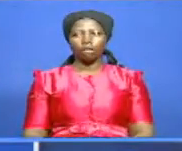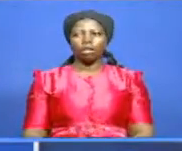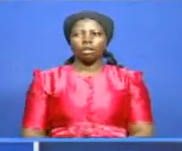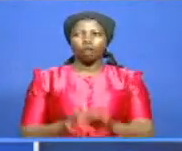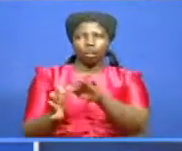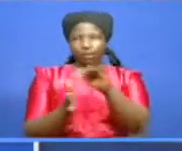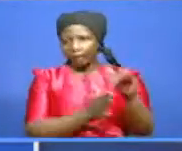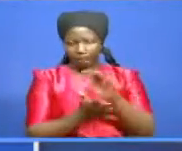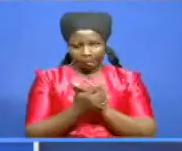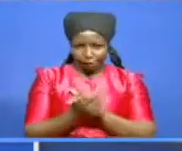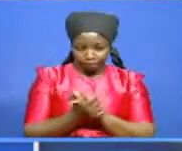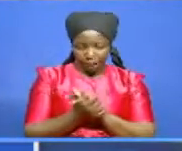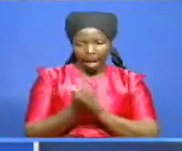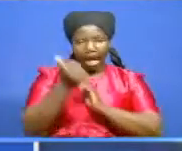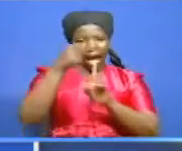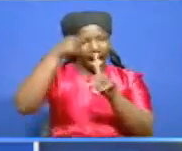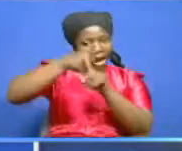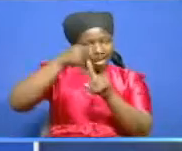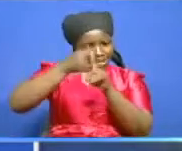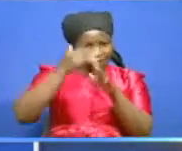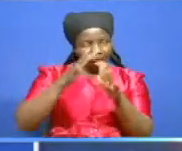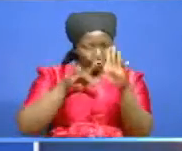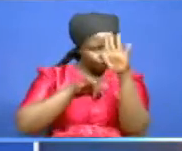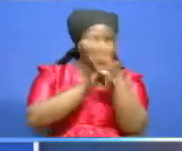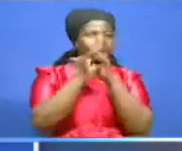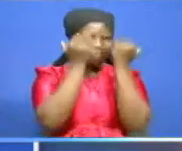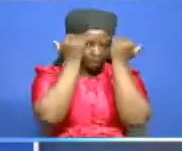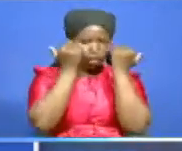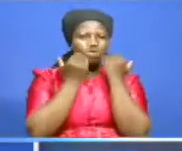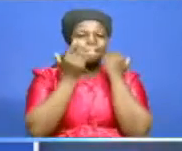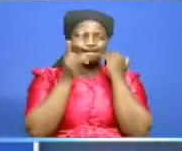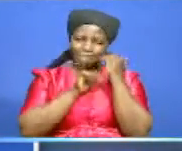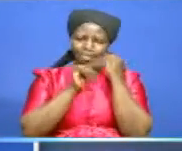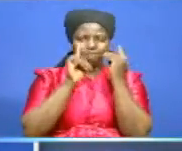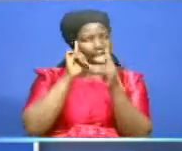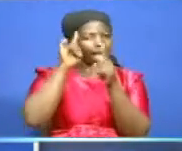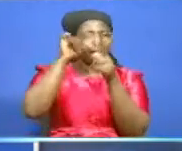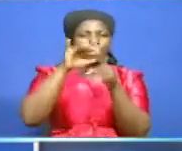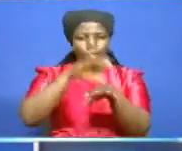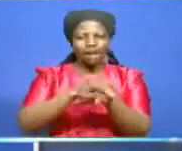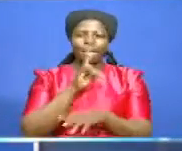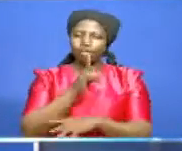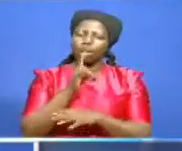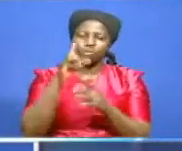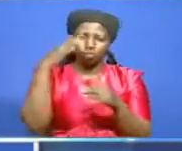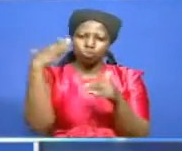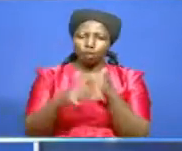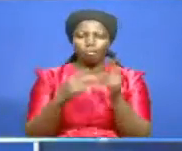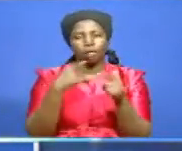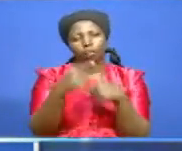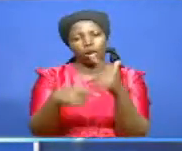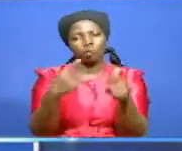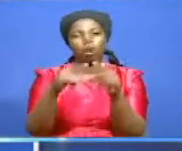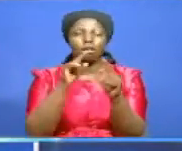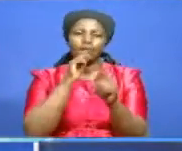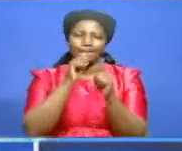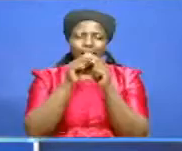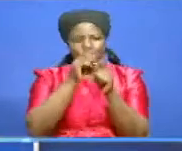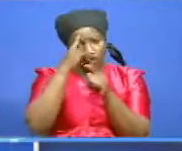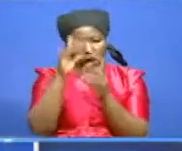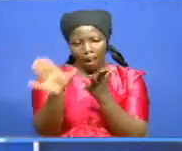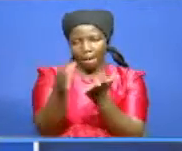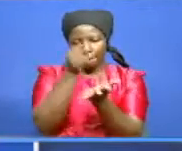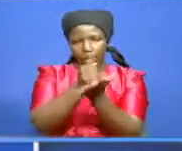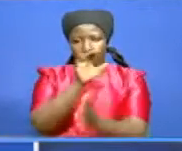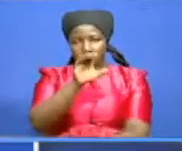And an activist has moved to court seeking an order to stop the ongoing interviews for the appointment of the Chief